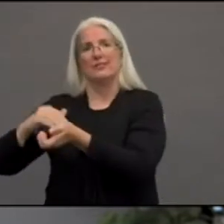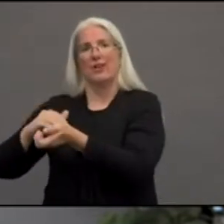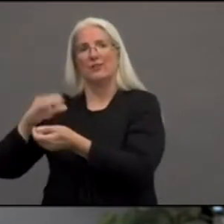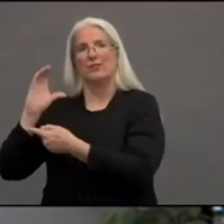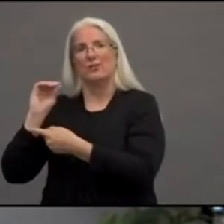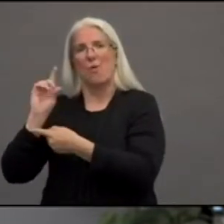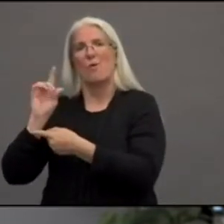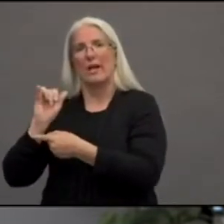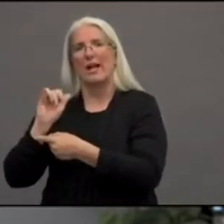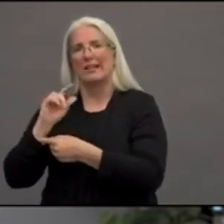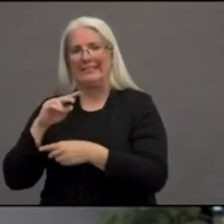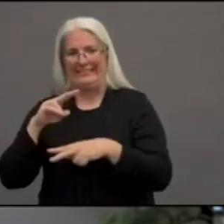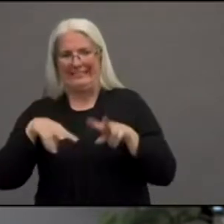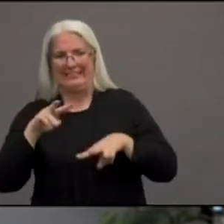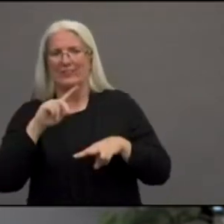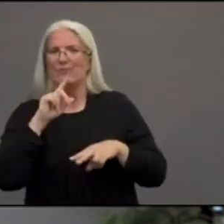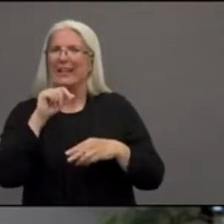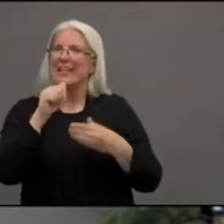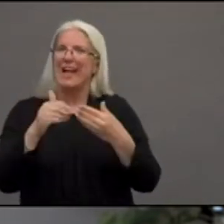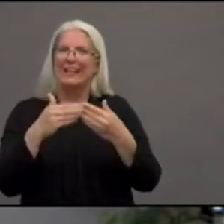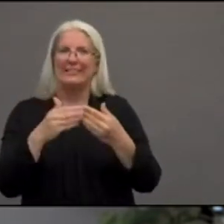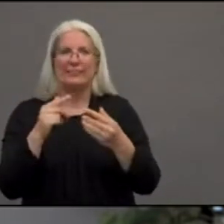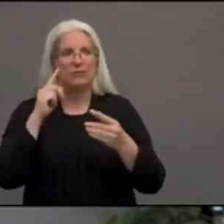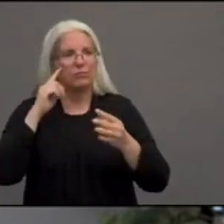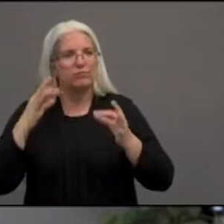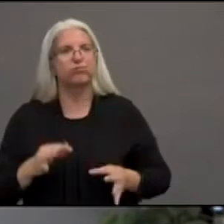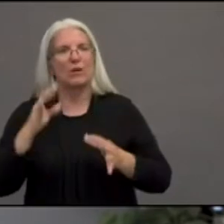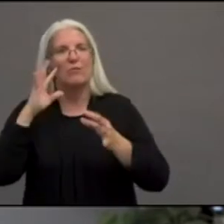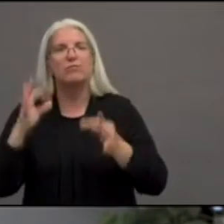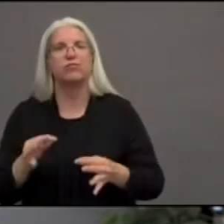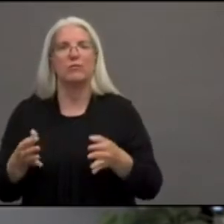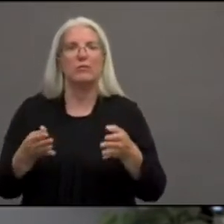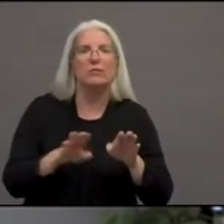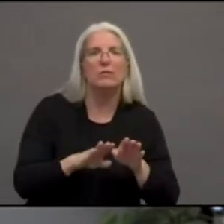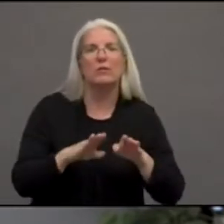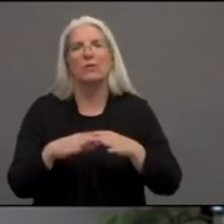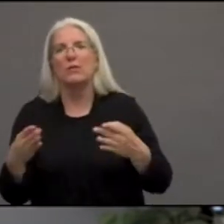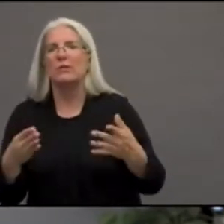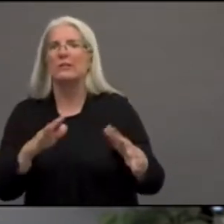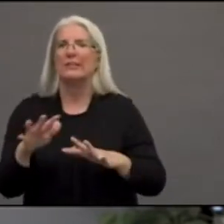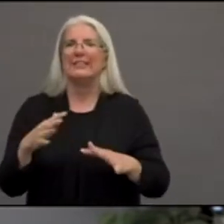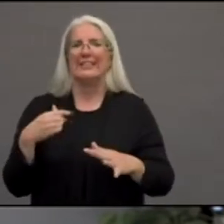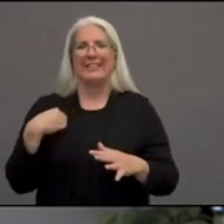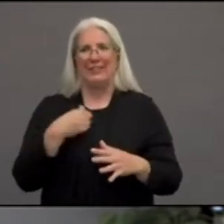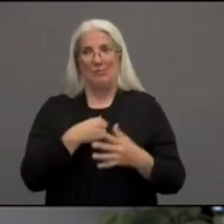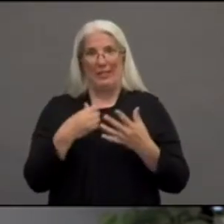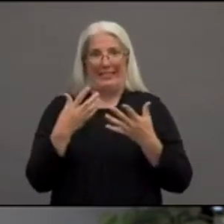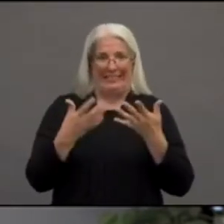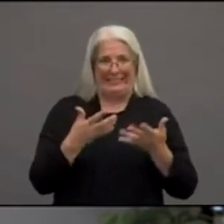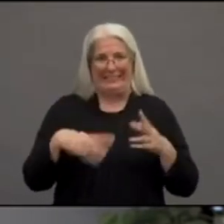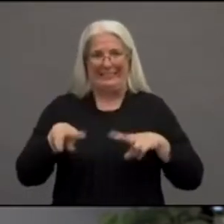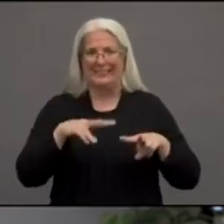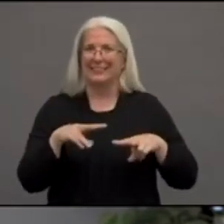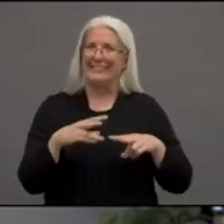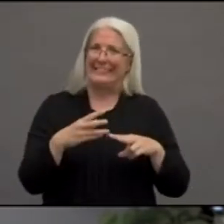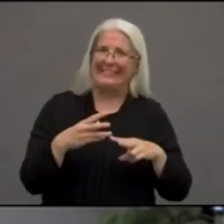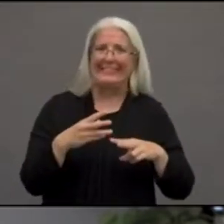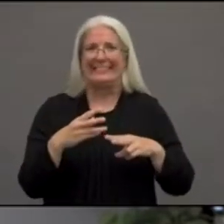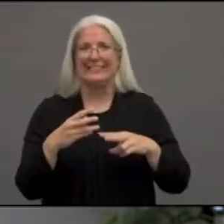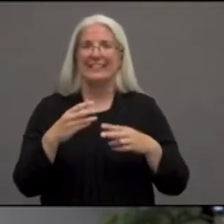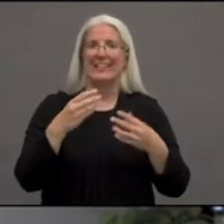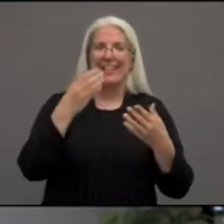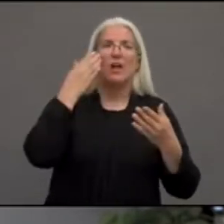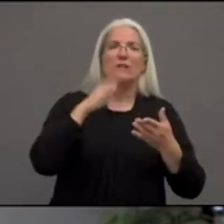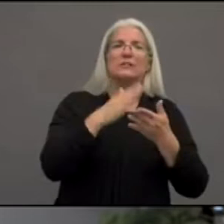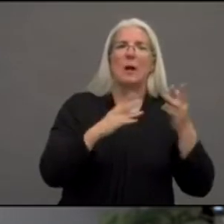up every morning and say, well, I think I want to close down the places that serve ice cream. It's just not that easy.